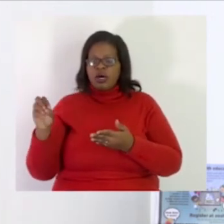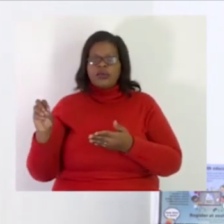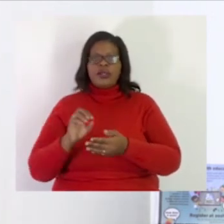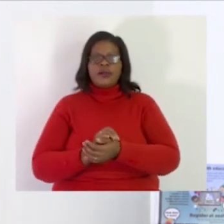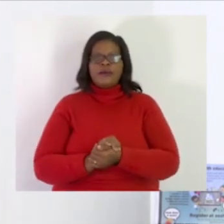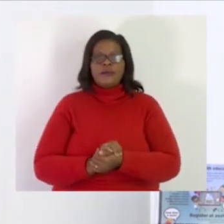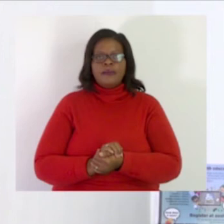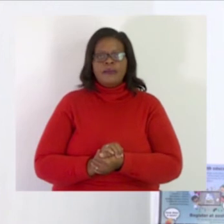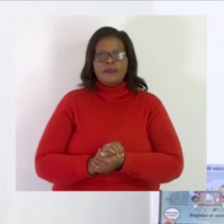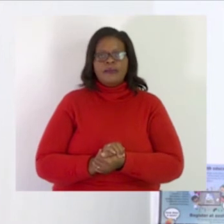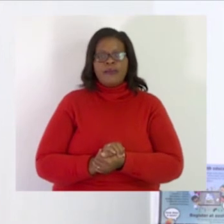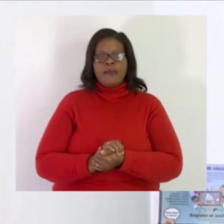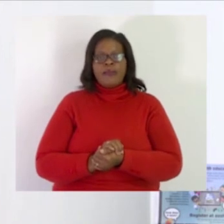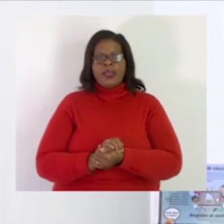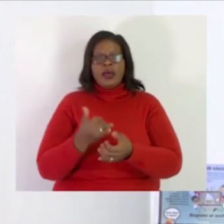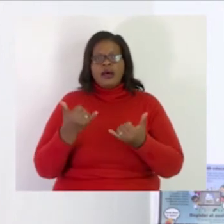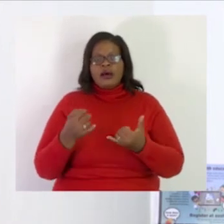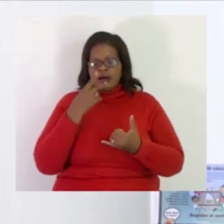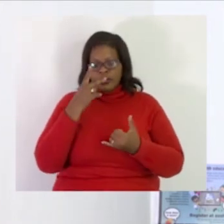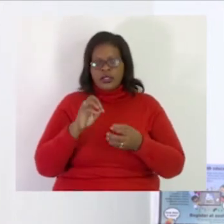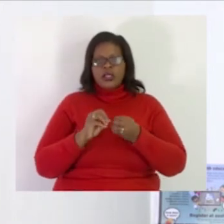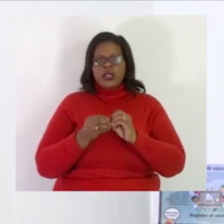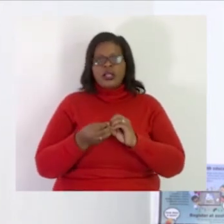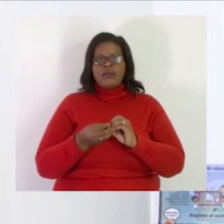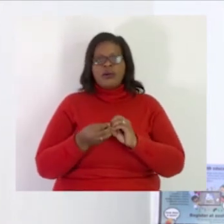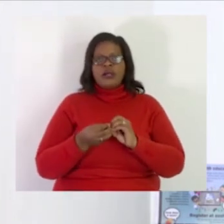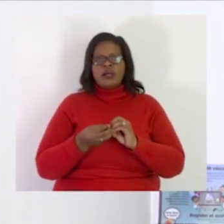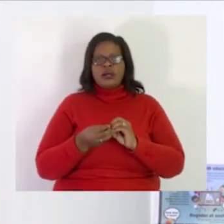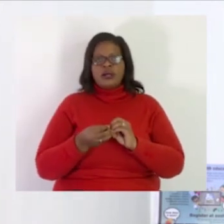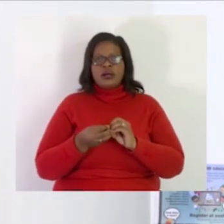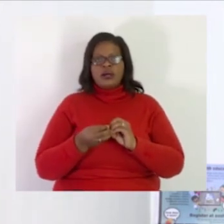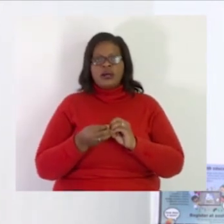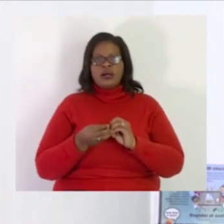46,200. Now, if you look at this number, it's a matter of